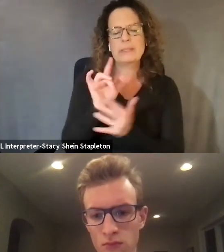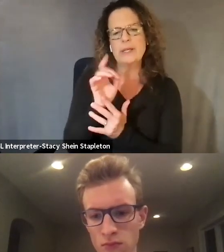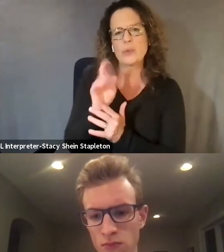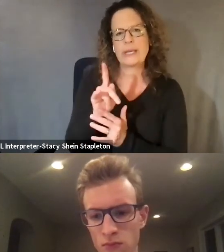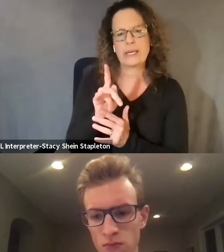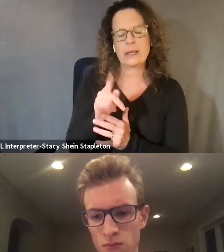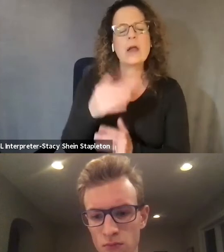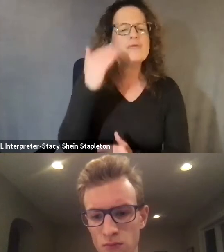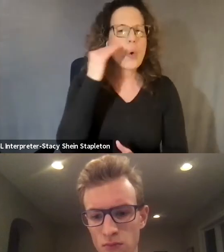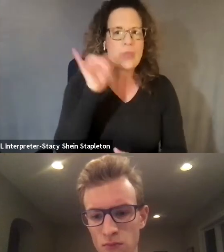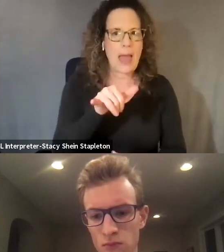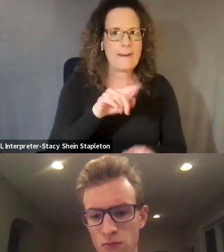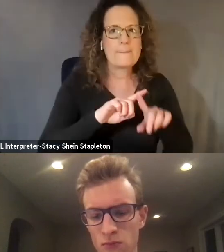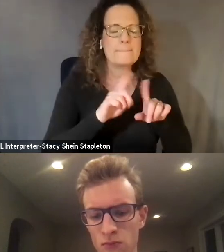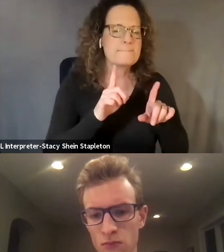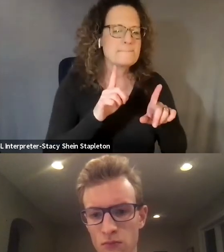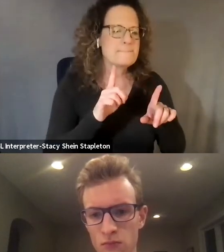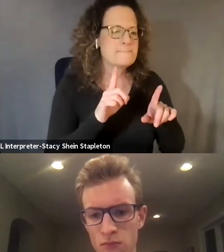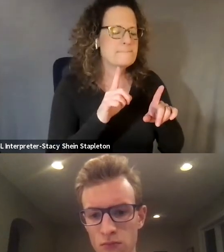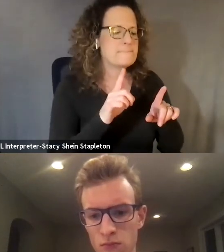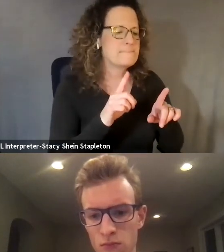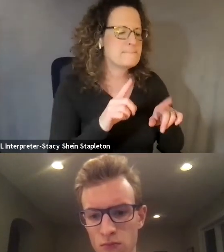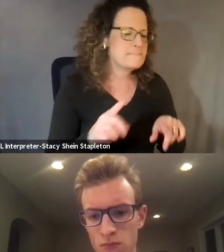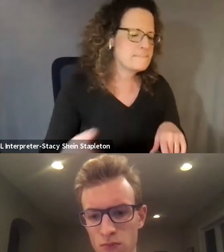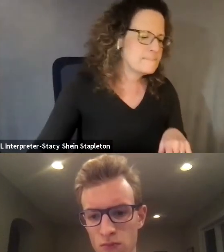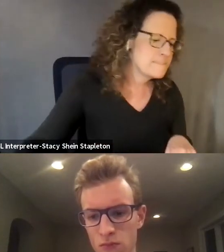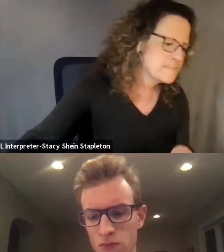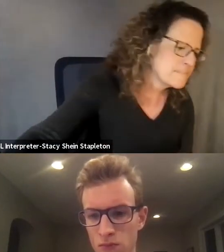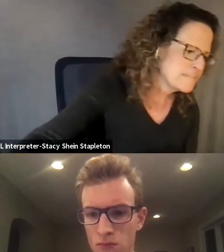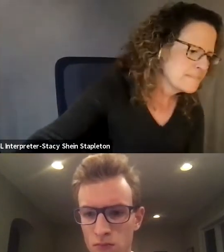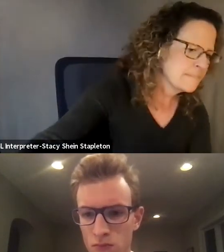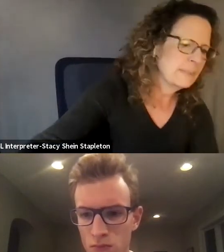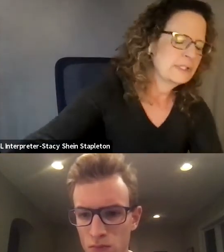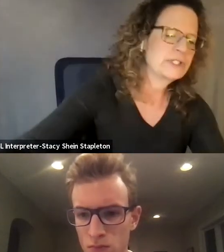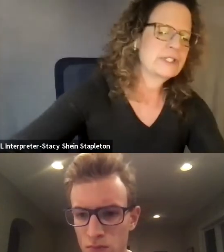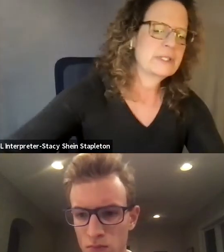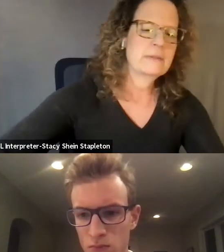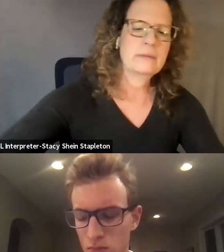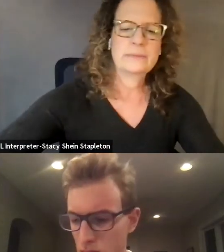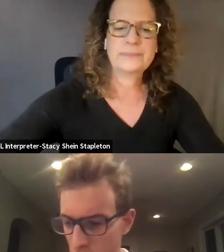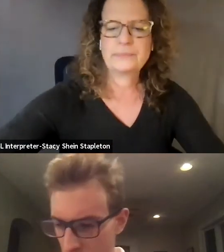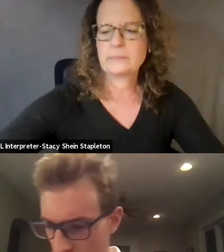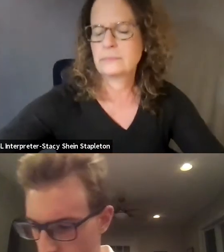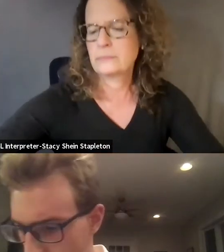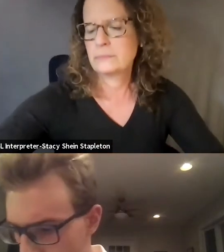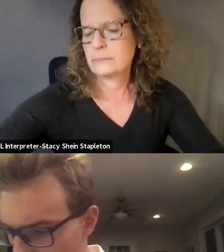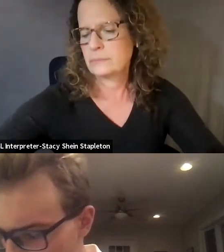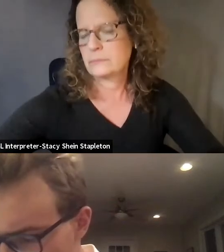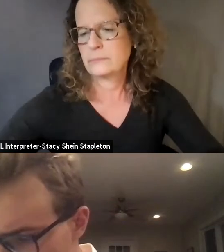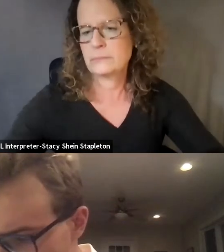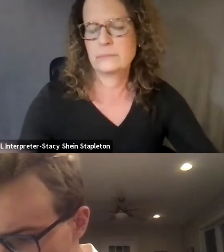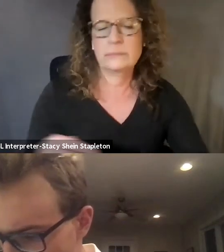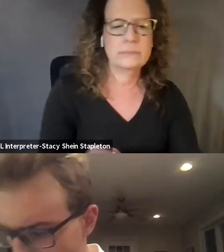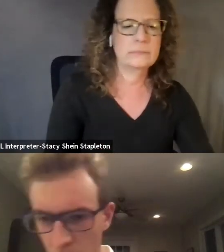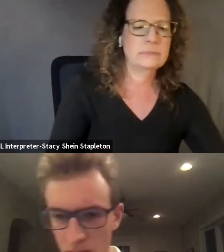I am aware of it, and I think the chances are good. As always with things like this, there are, you